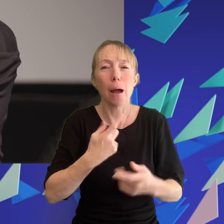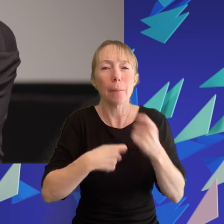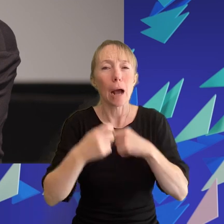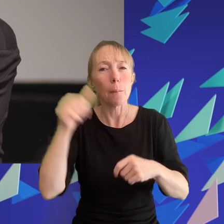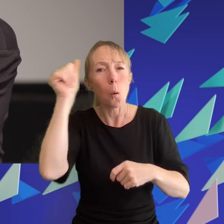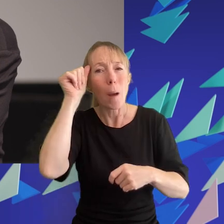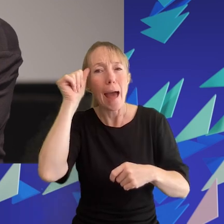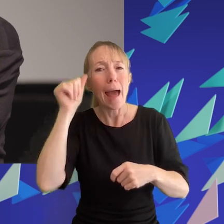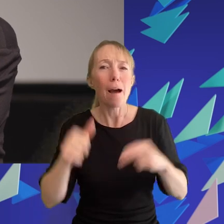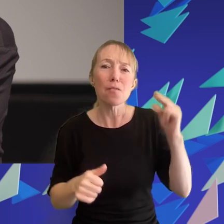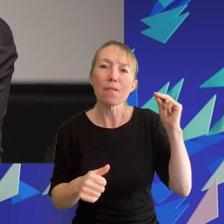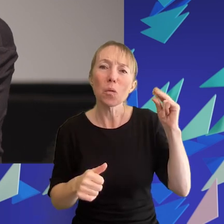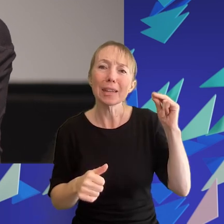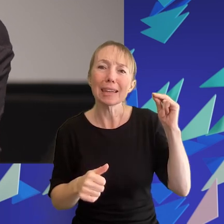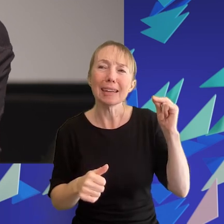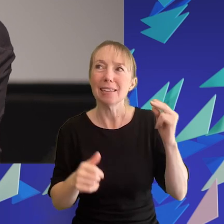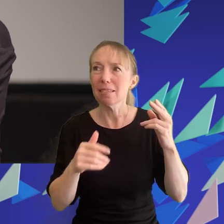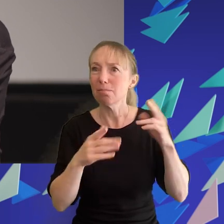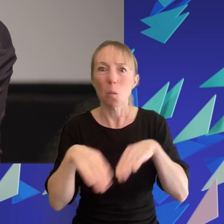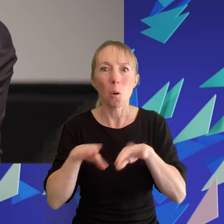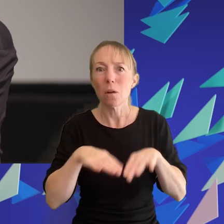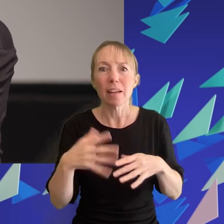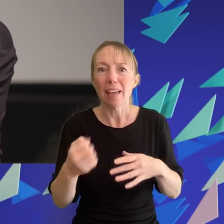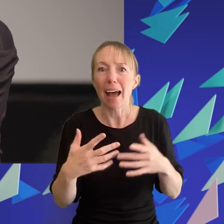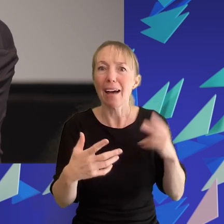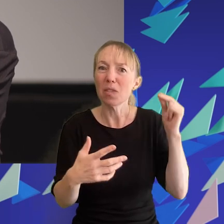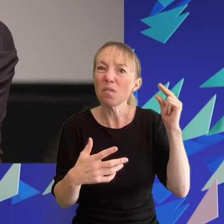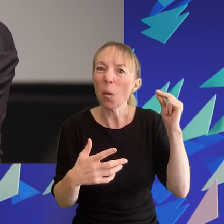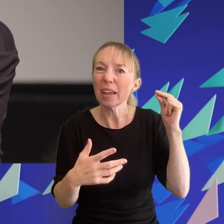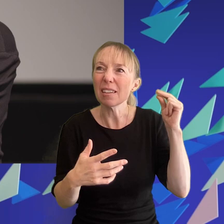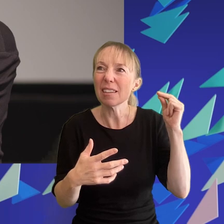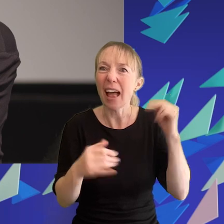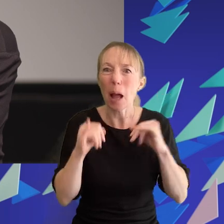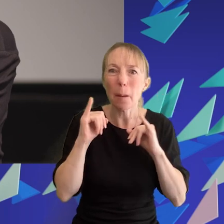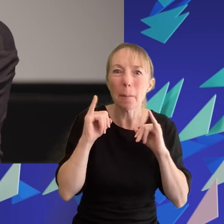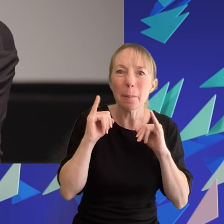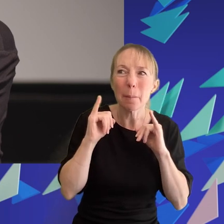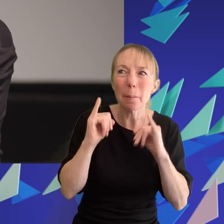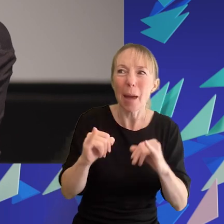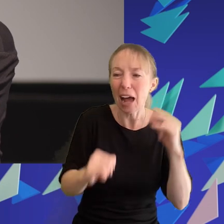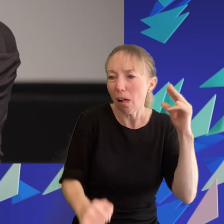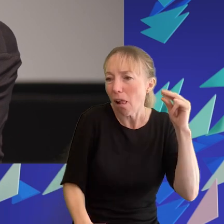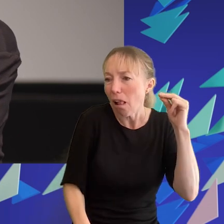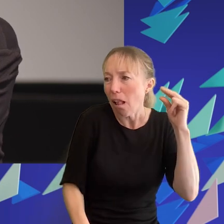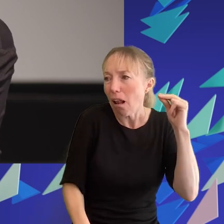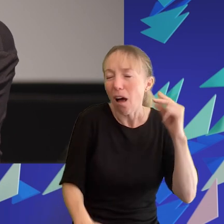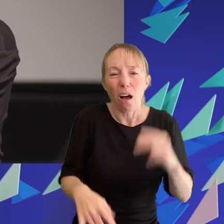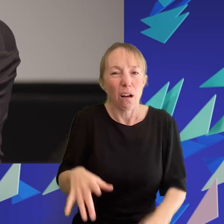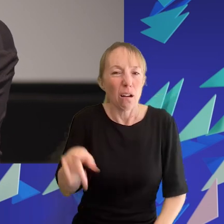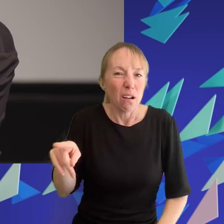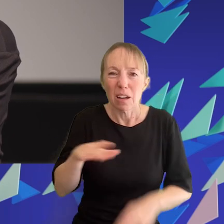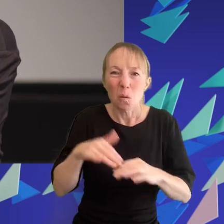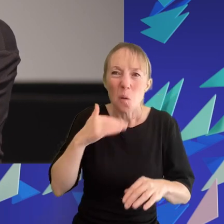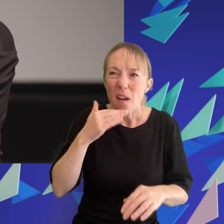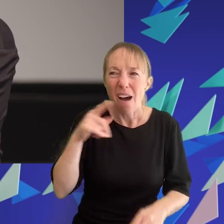me that we all have. There's nobody that doesn't have. So that voice that is a bad co-pilot sometimes, like, you should do that, that's not enough,